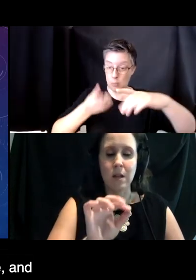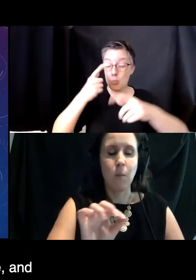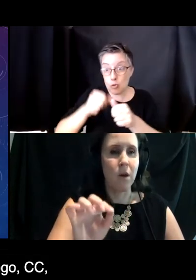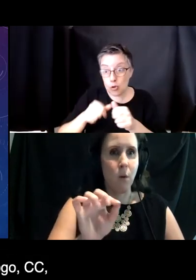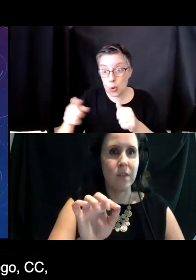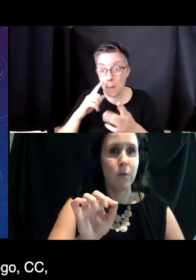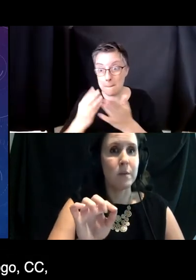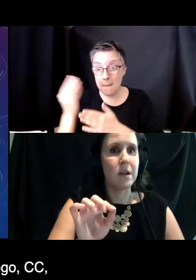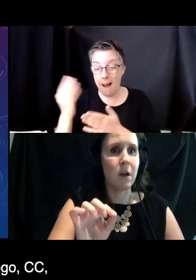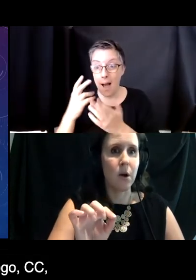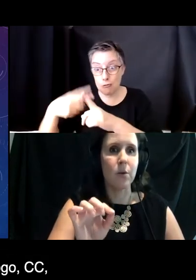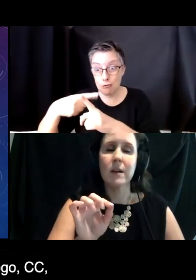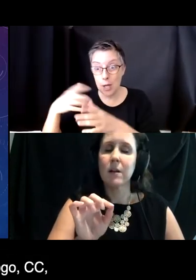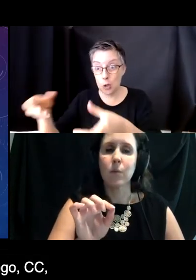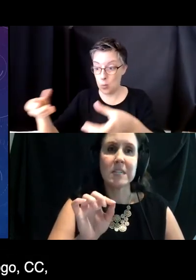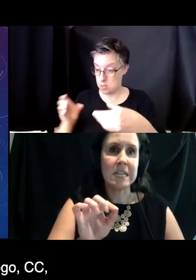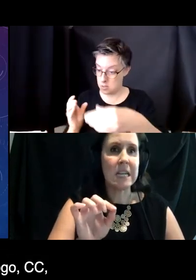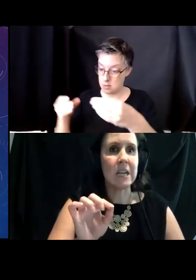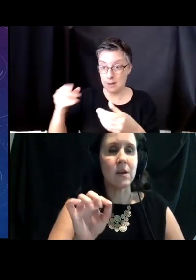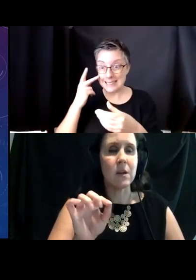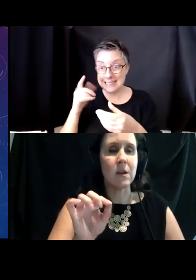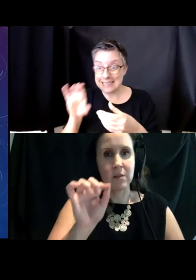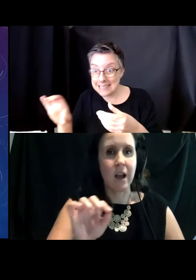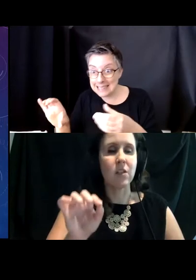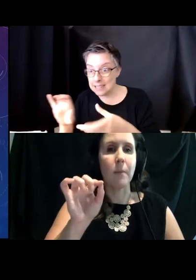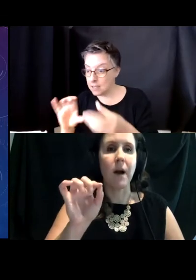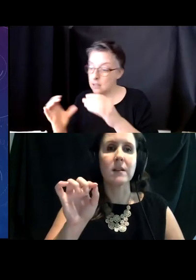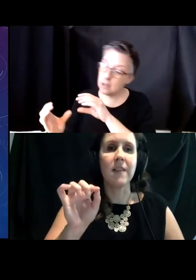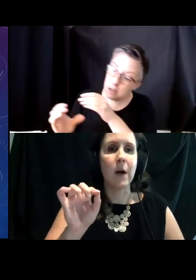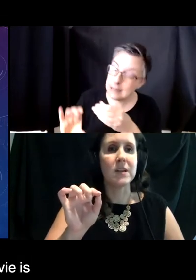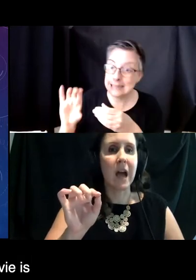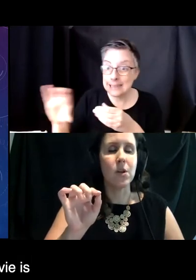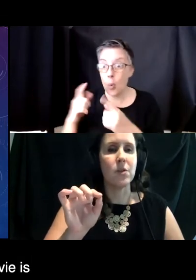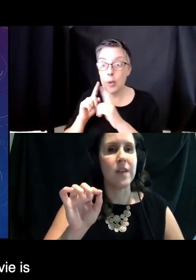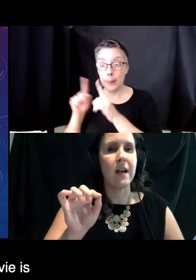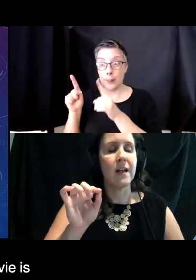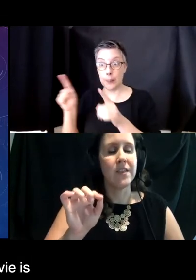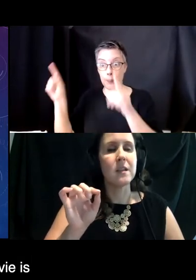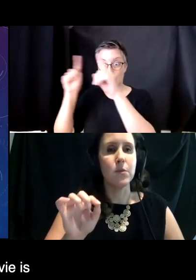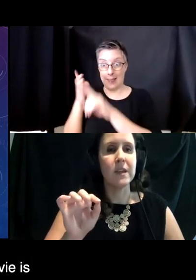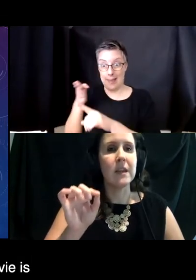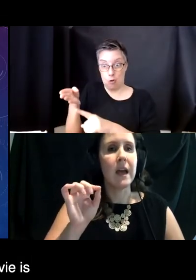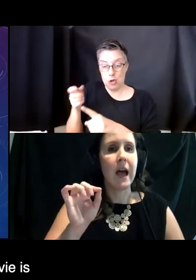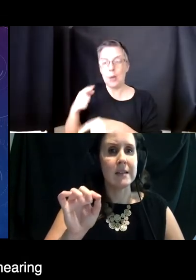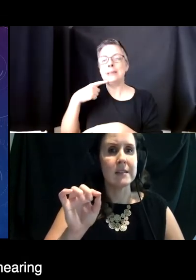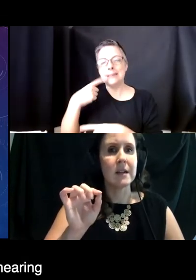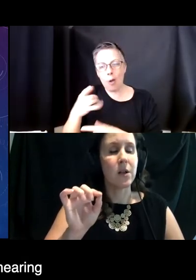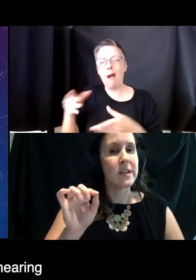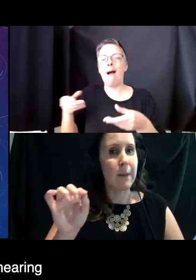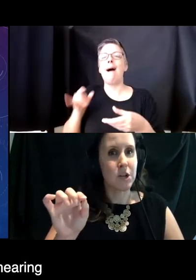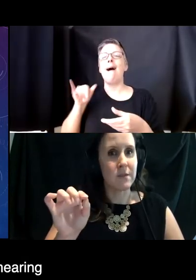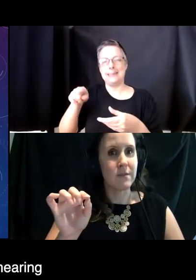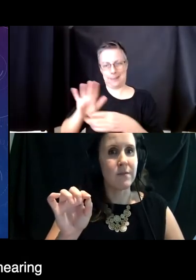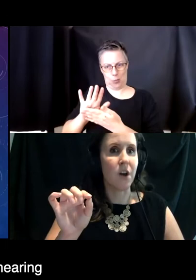and somewhere on there would be a logo, CC, or the little dialogue box, and that would tell you that this movie is